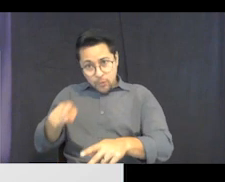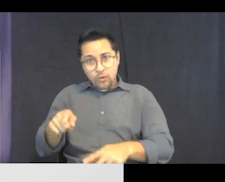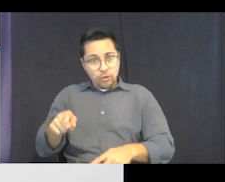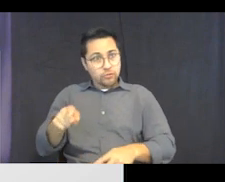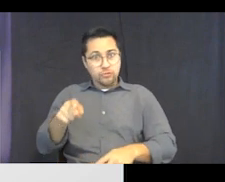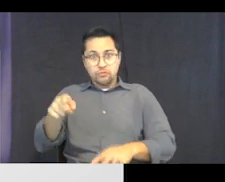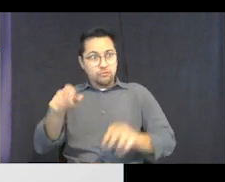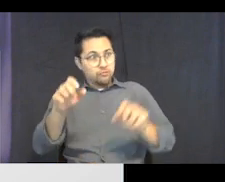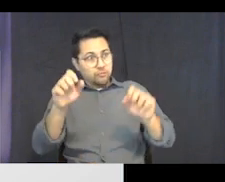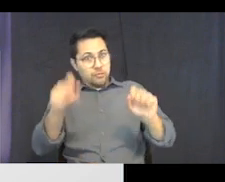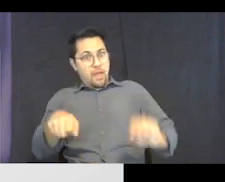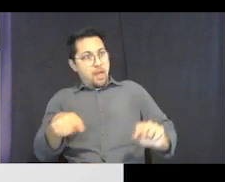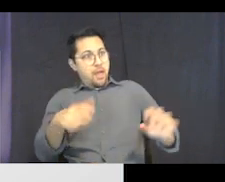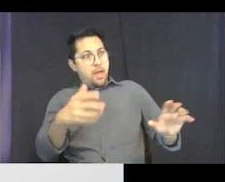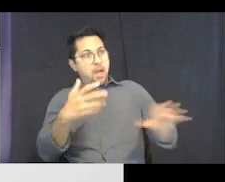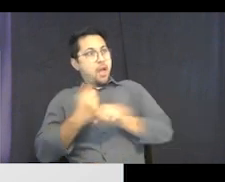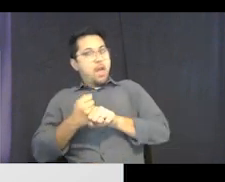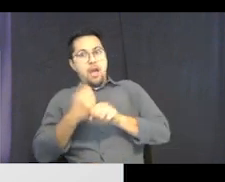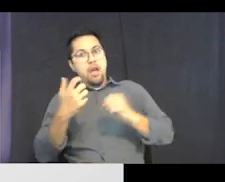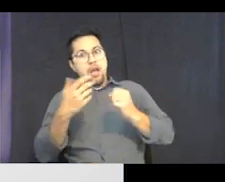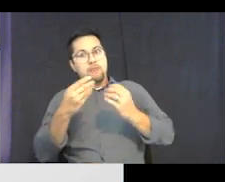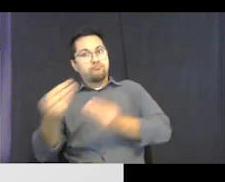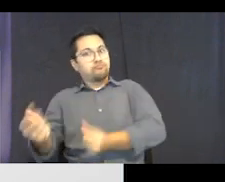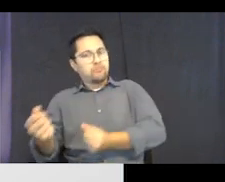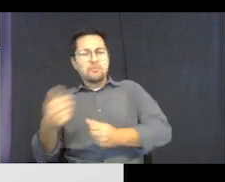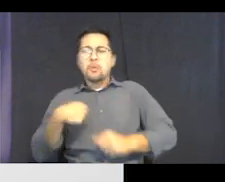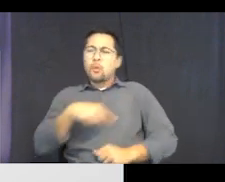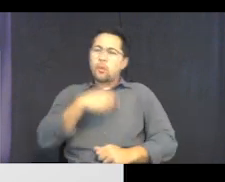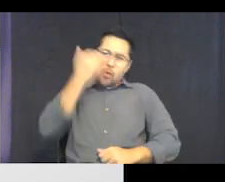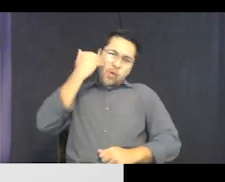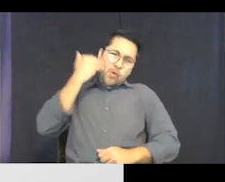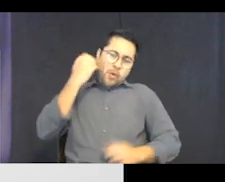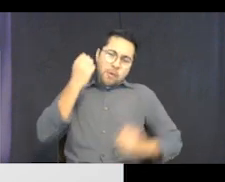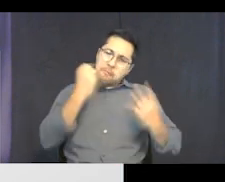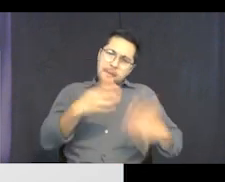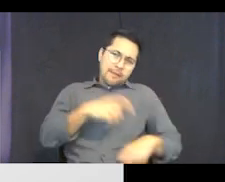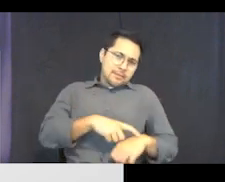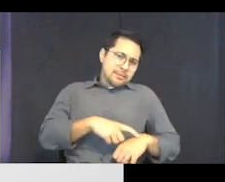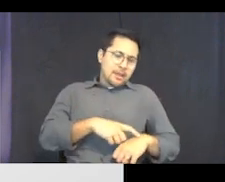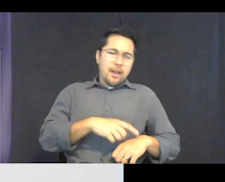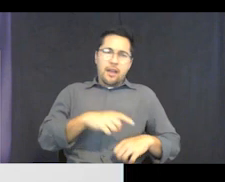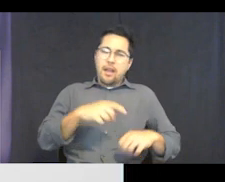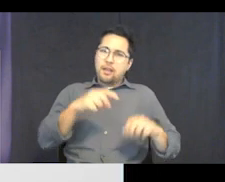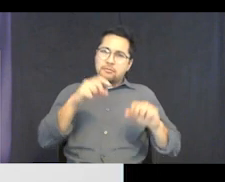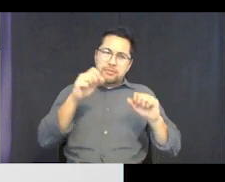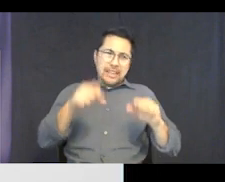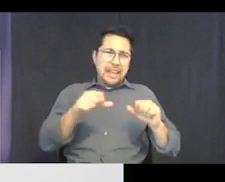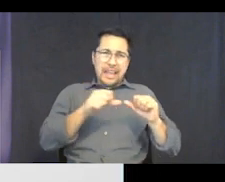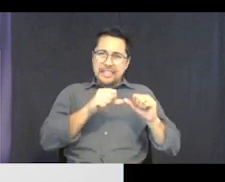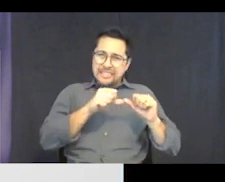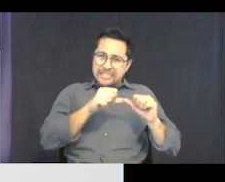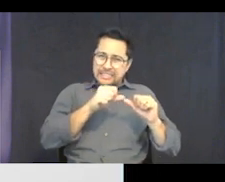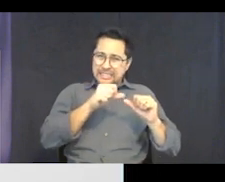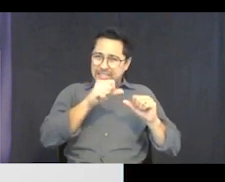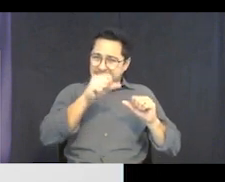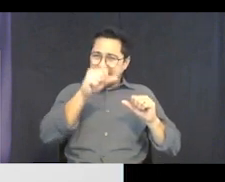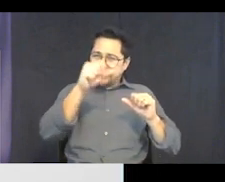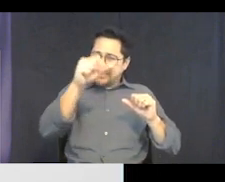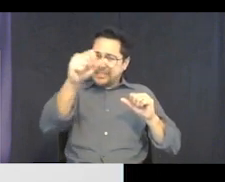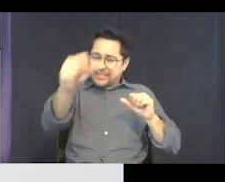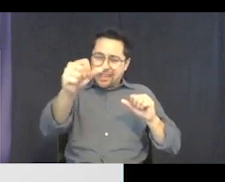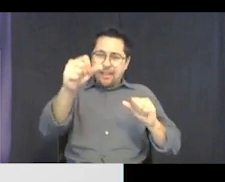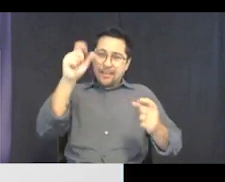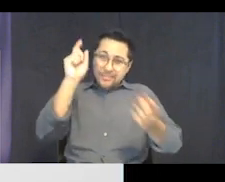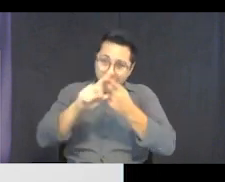get to you. And we know that there are more times than not that we have miles to go before we sleep. But I got to tell